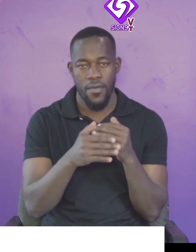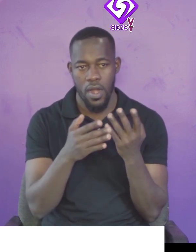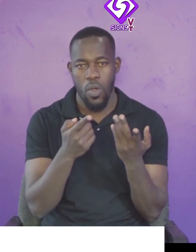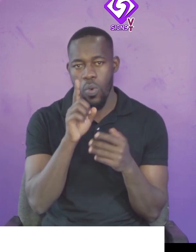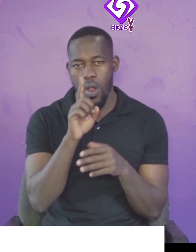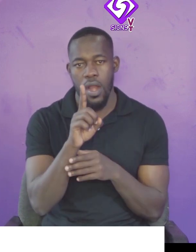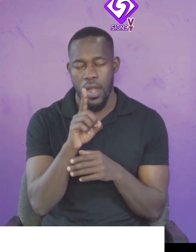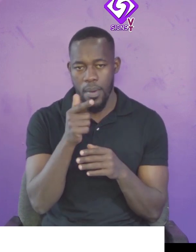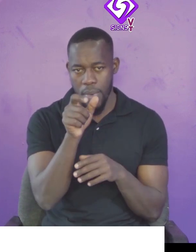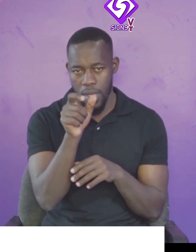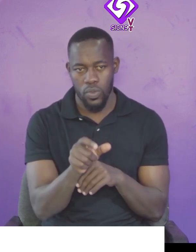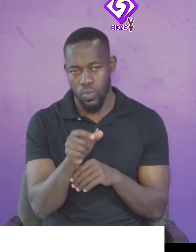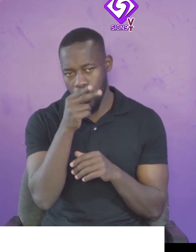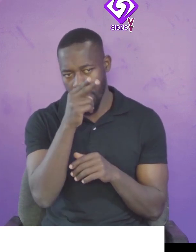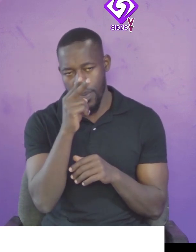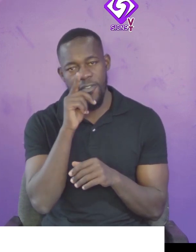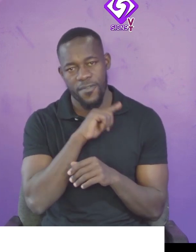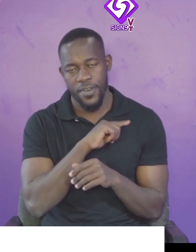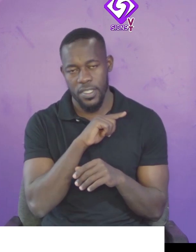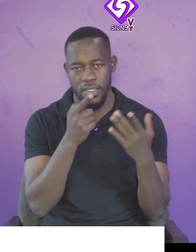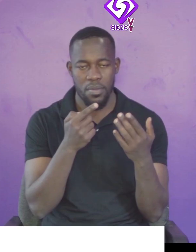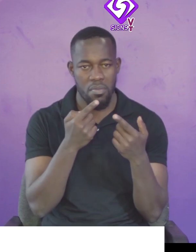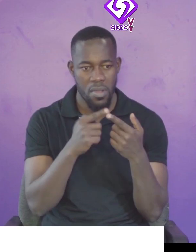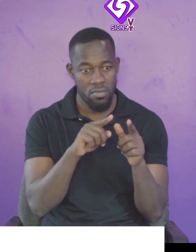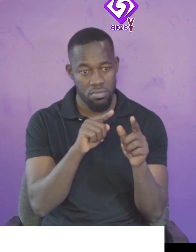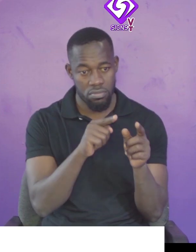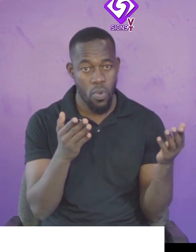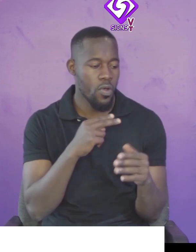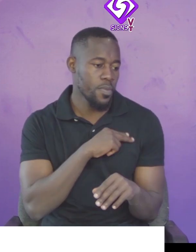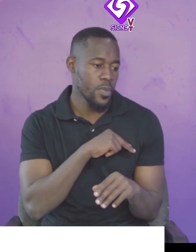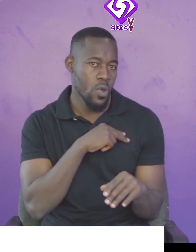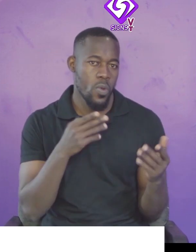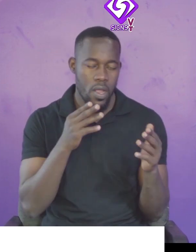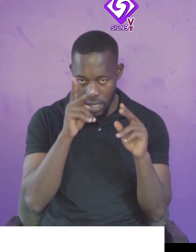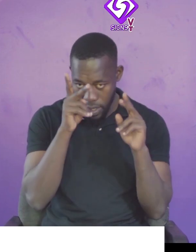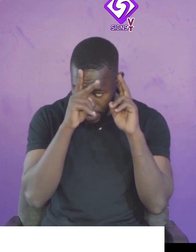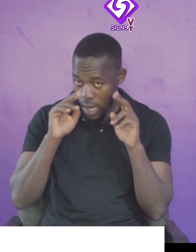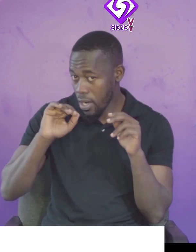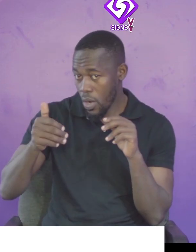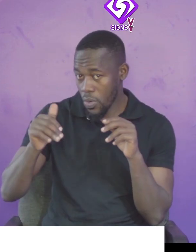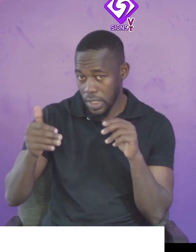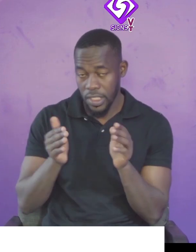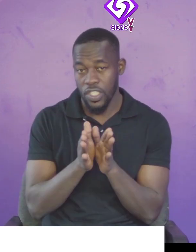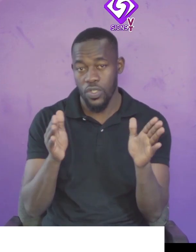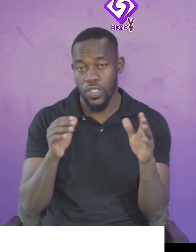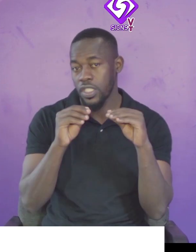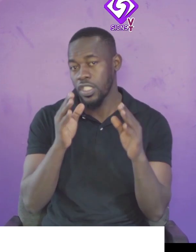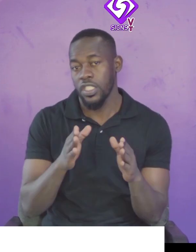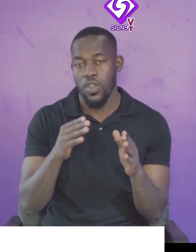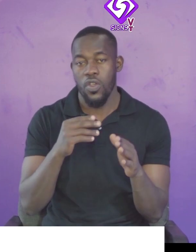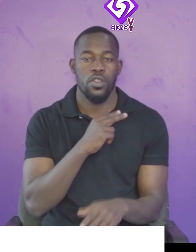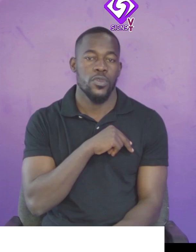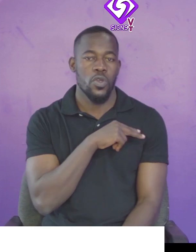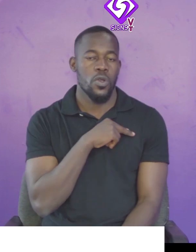victim died while undergoing treatment at the Kakamega County General Teaching and Referral Hospital.